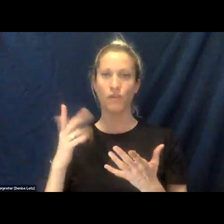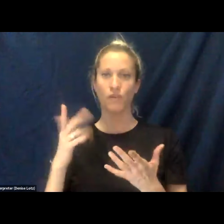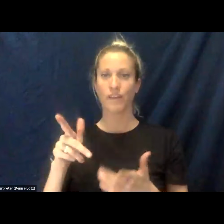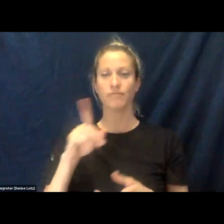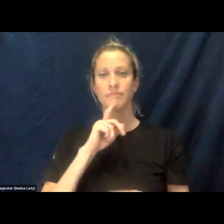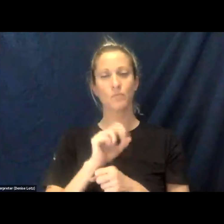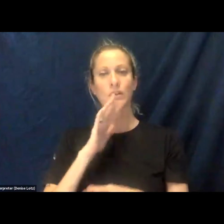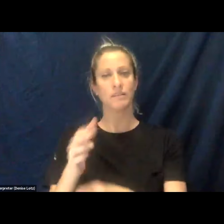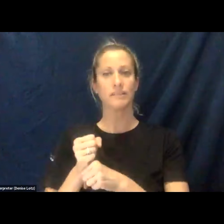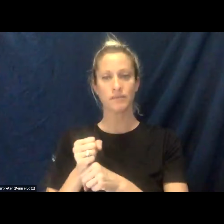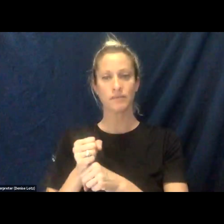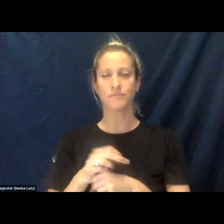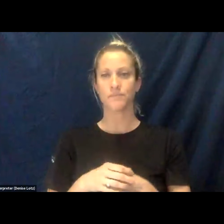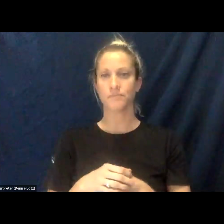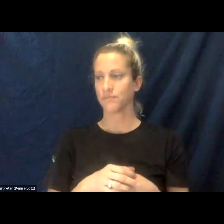ensure